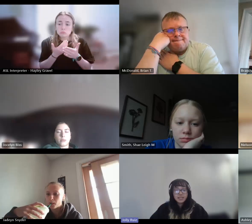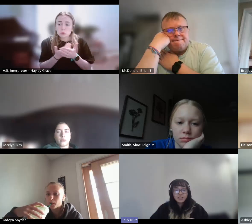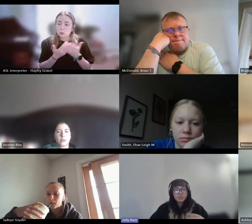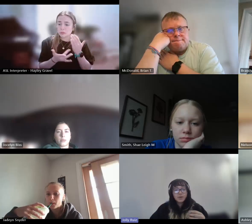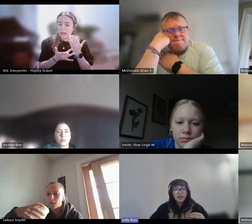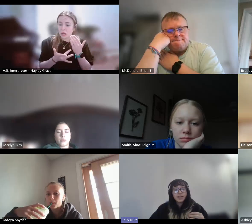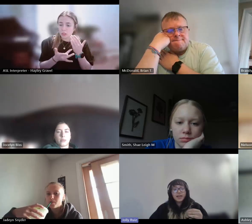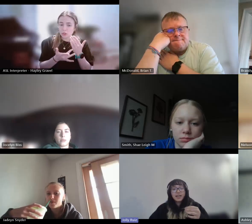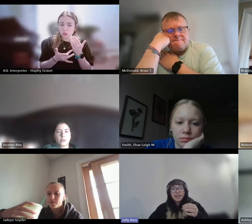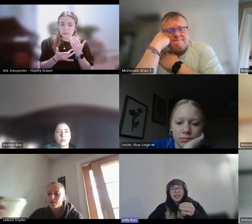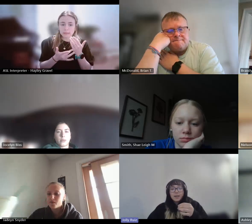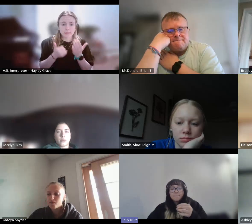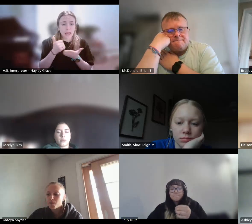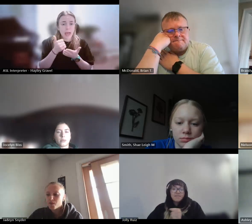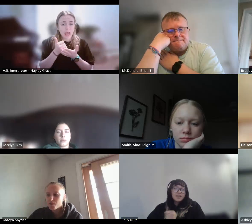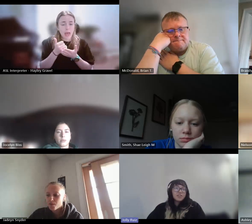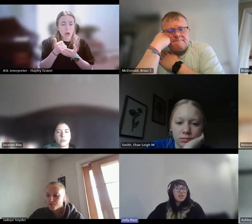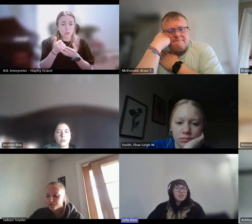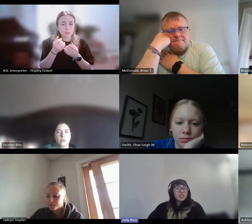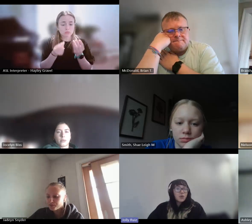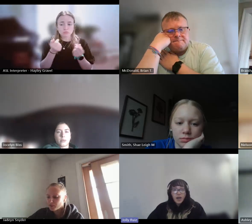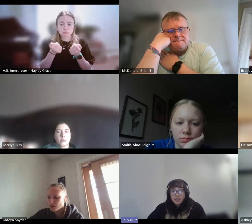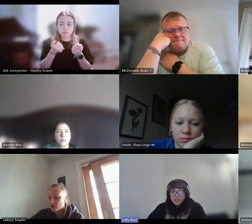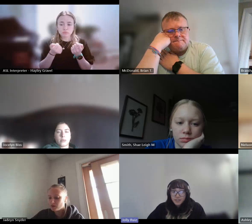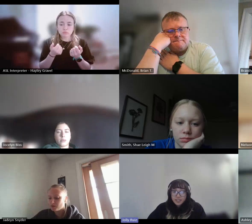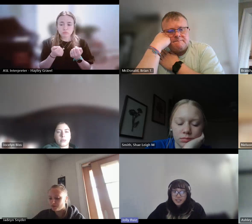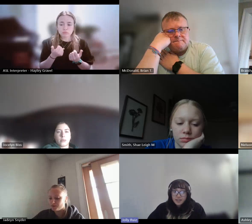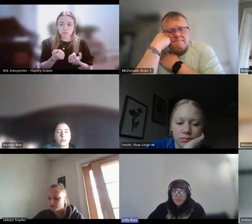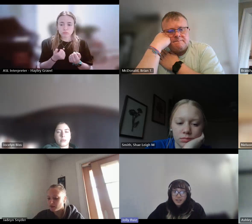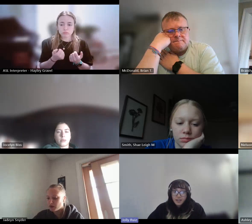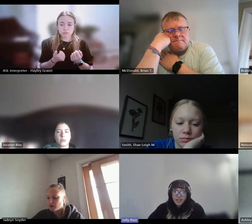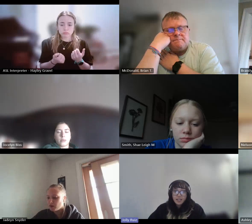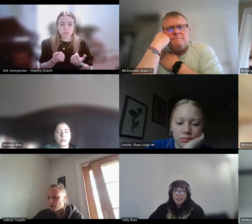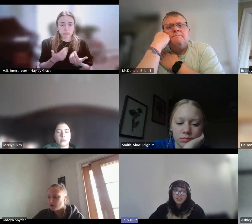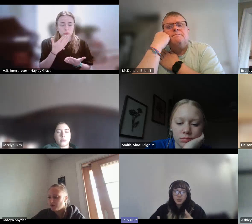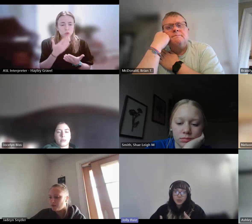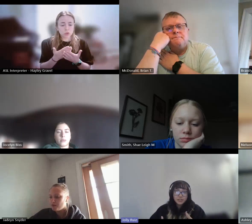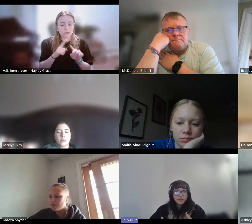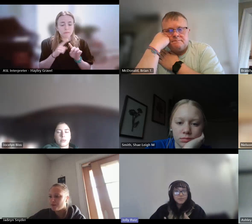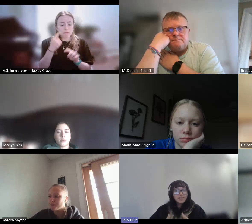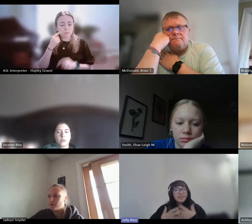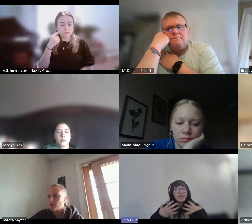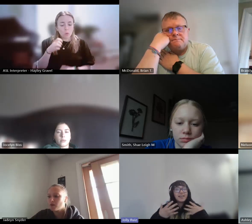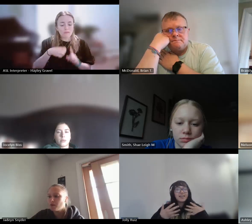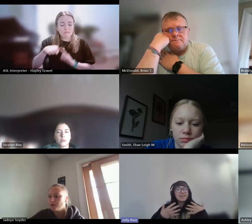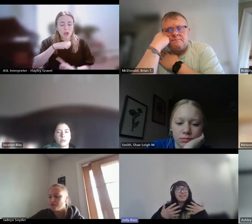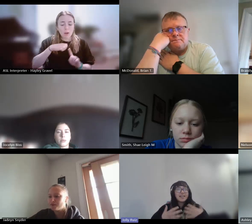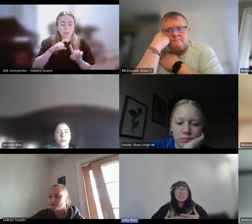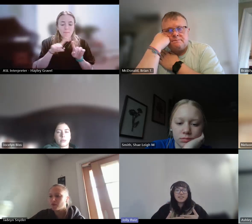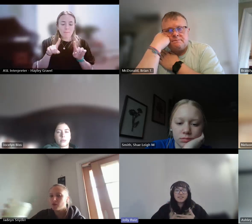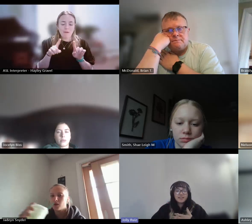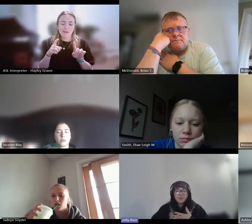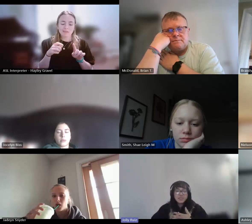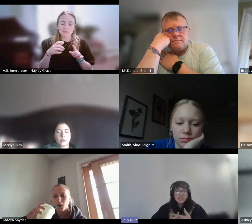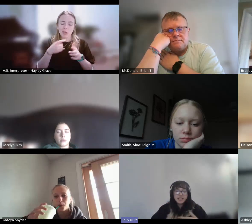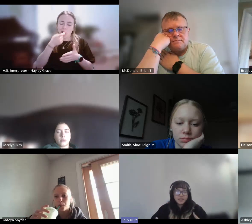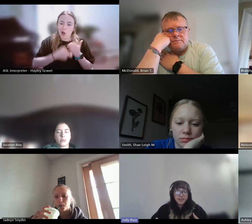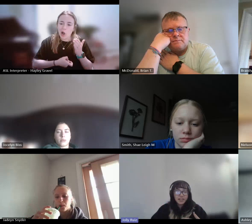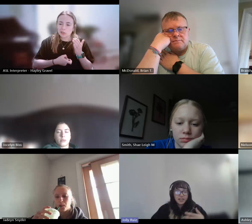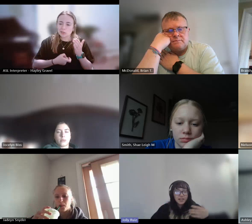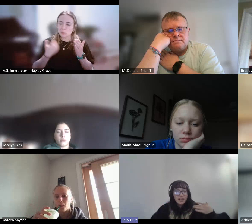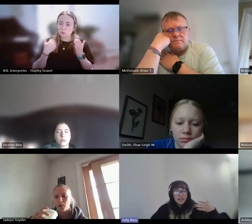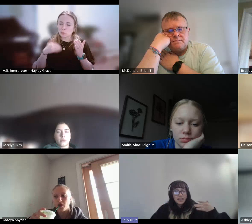all of these things, but maybe they're not so cost effective in the short term, and that's basically